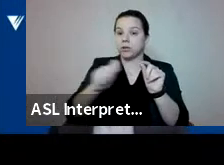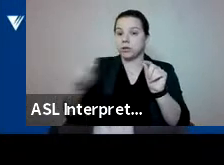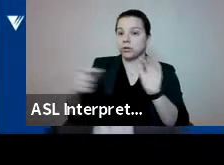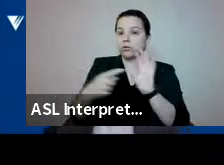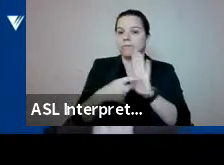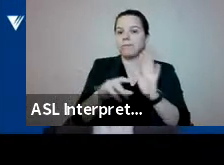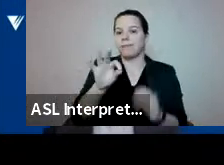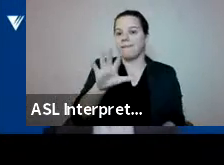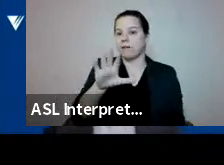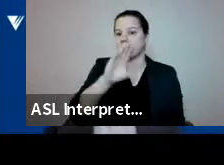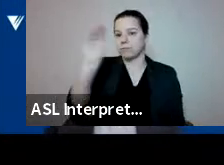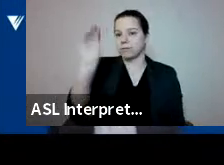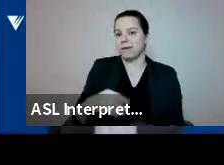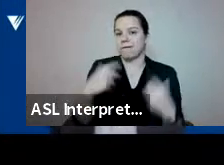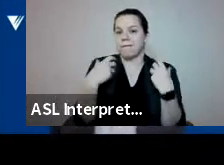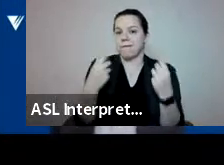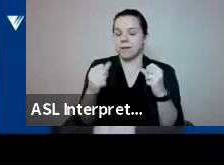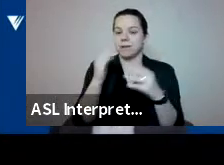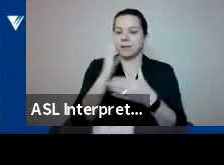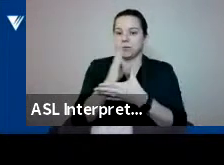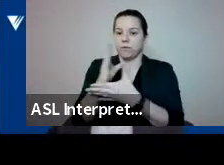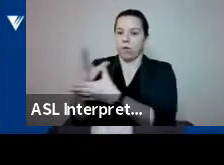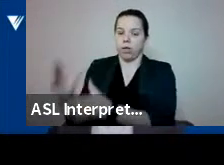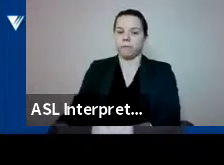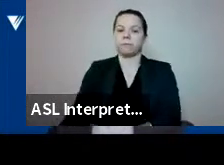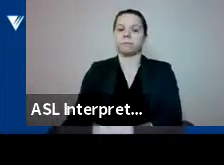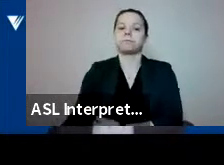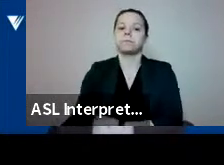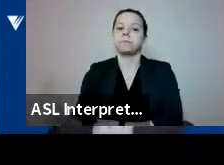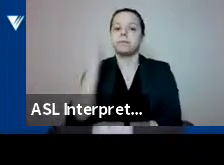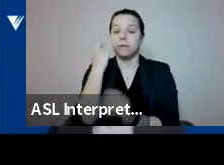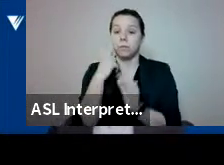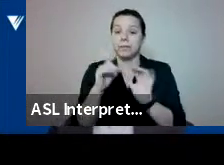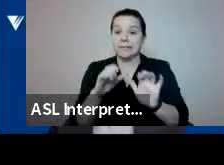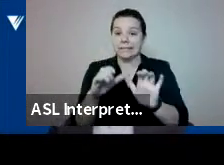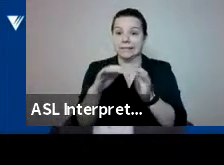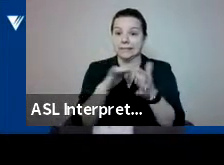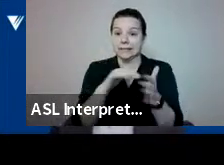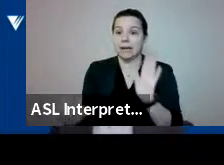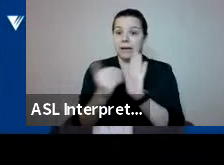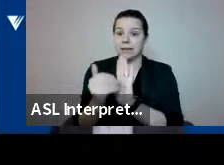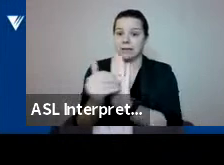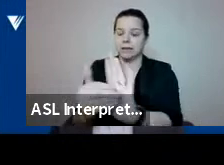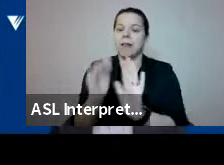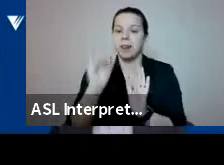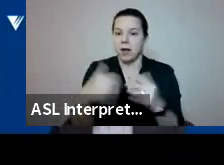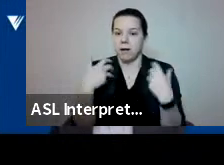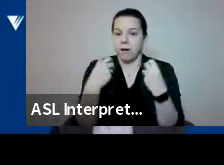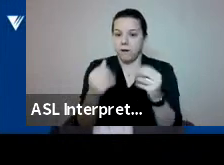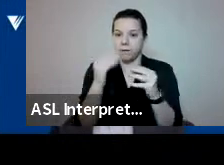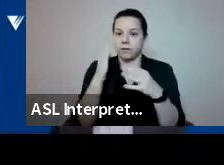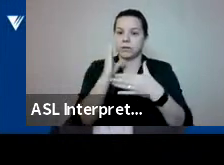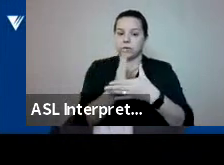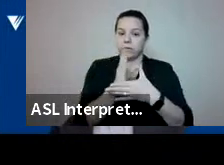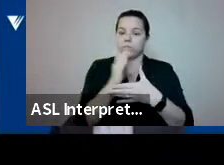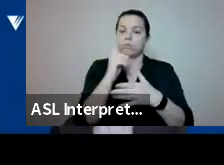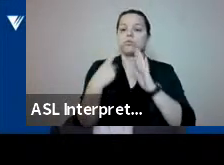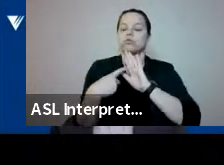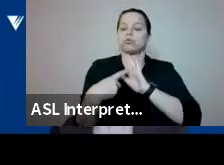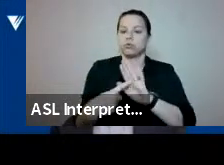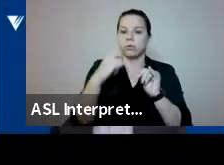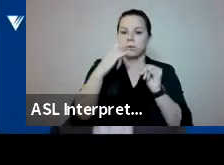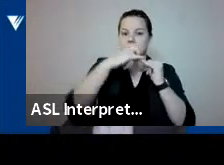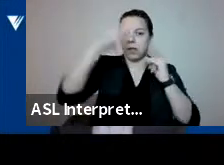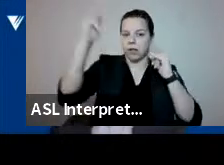curve. If we were to replicate this study multiple times, the confidence intervals show the area that we would expect the line to